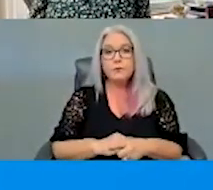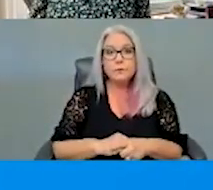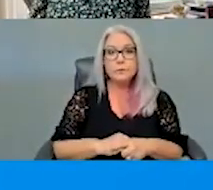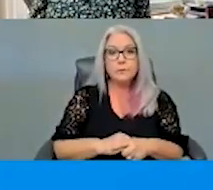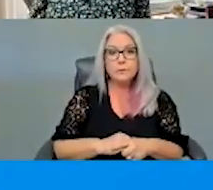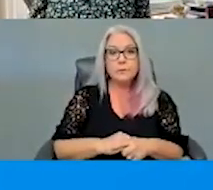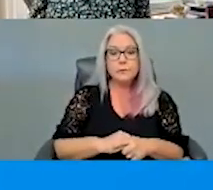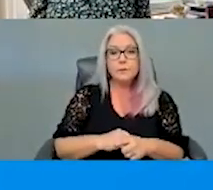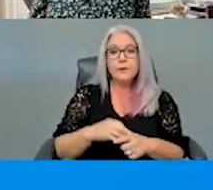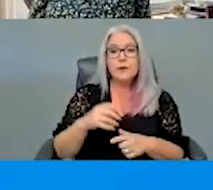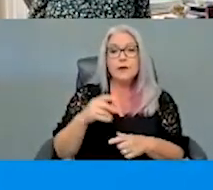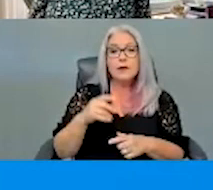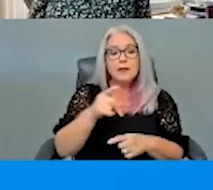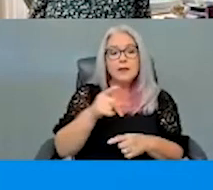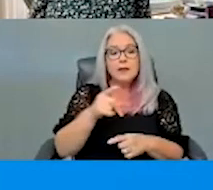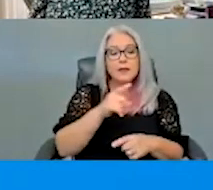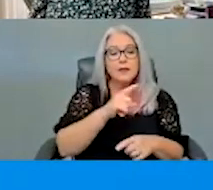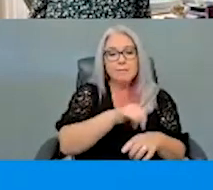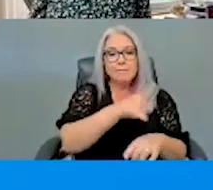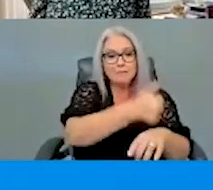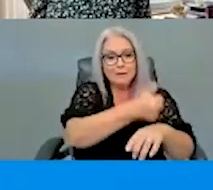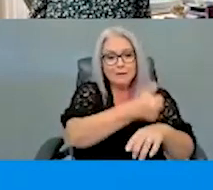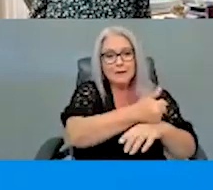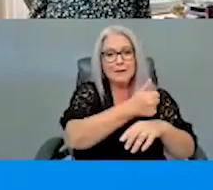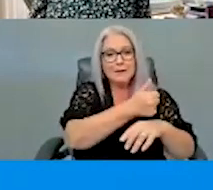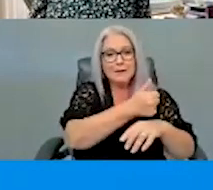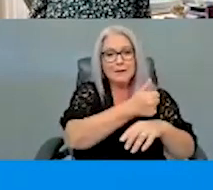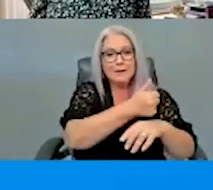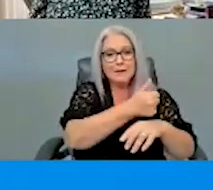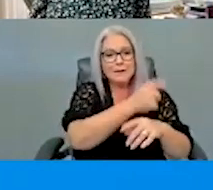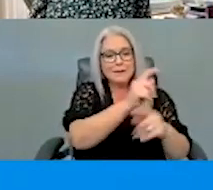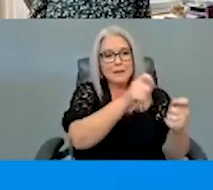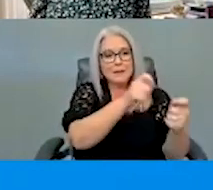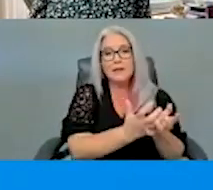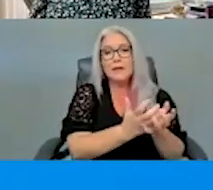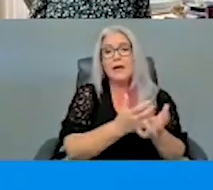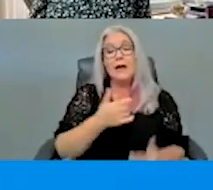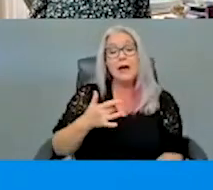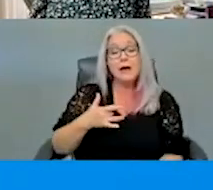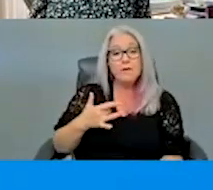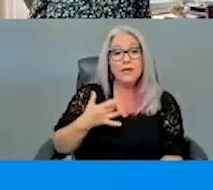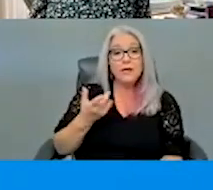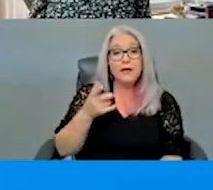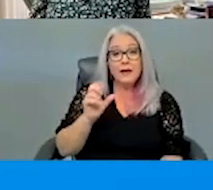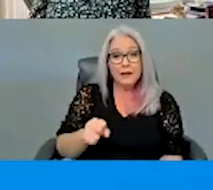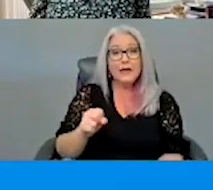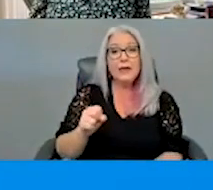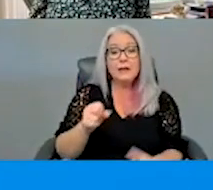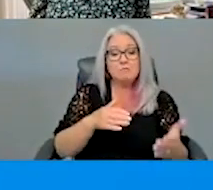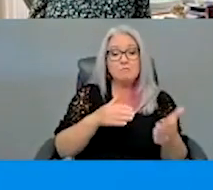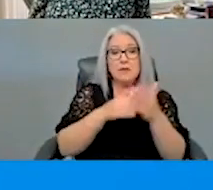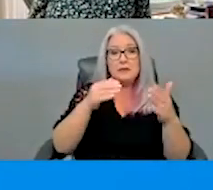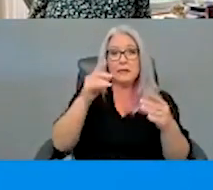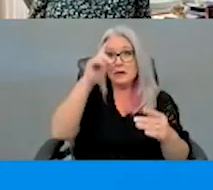taught practices and beliefs. I think this can help us really move the needle towards anti-ableism if we take a step